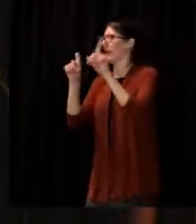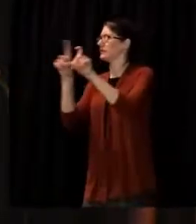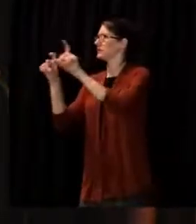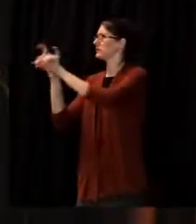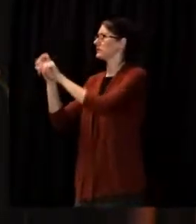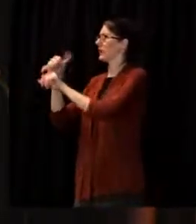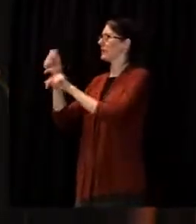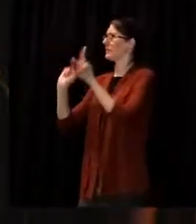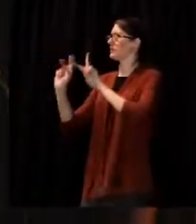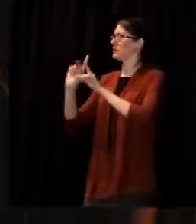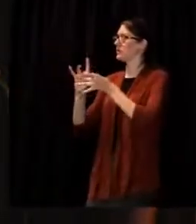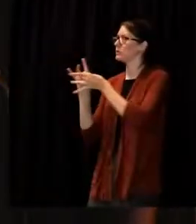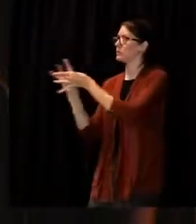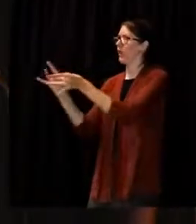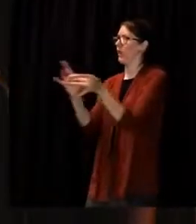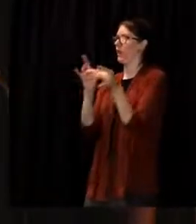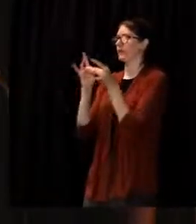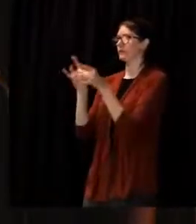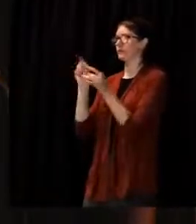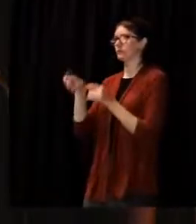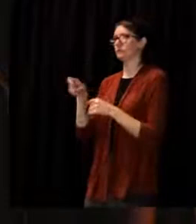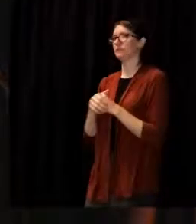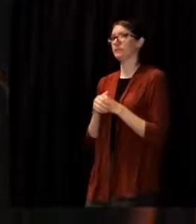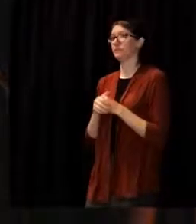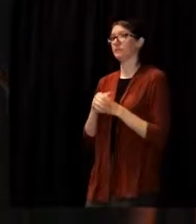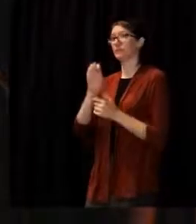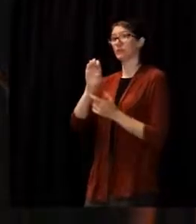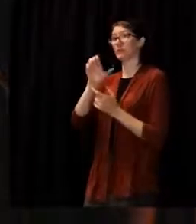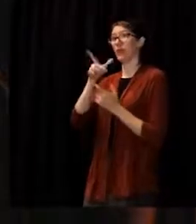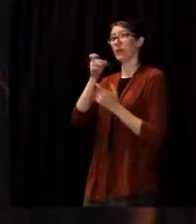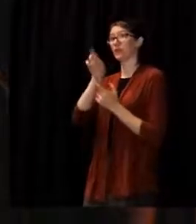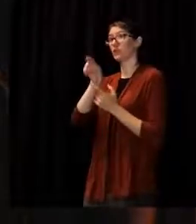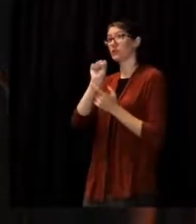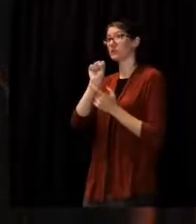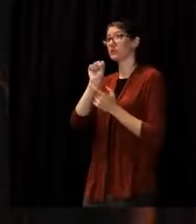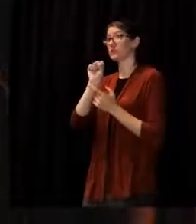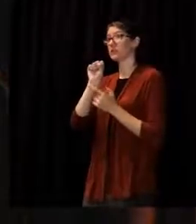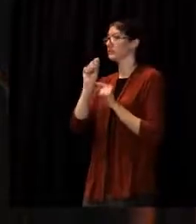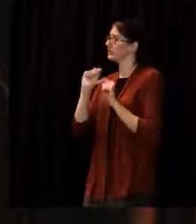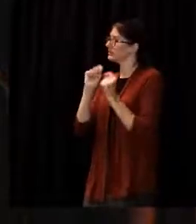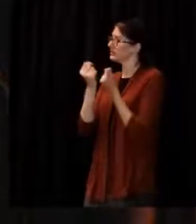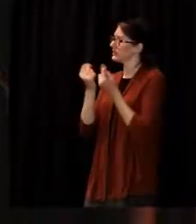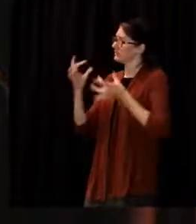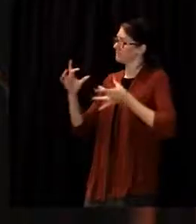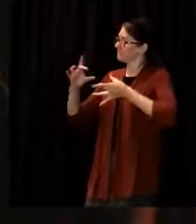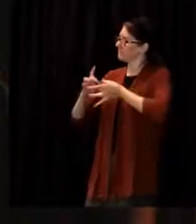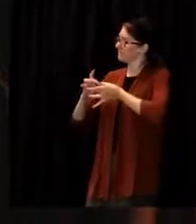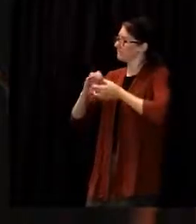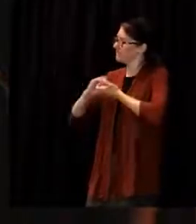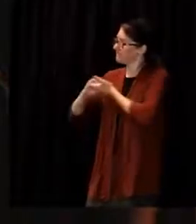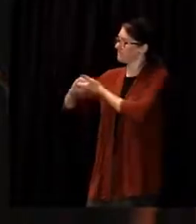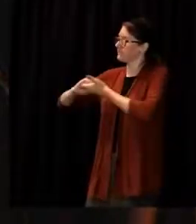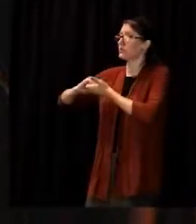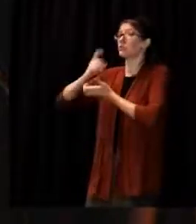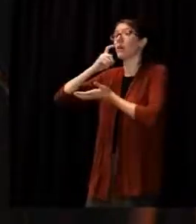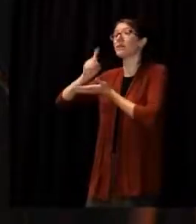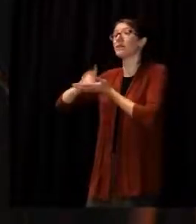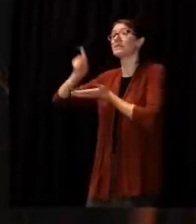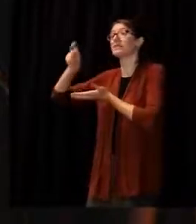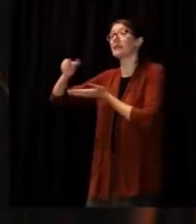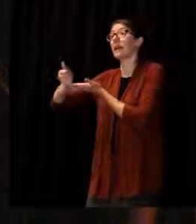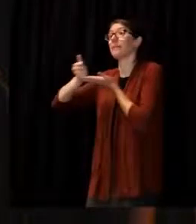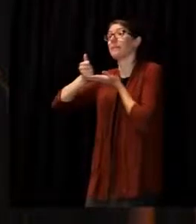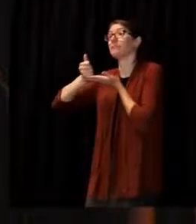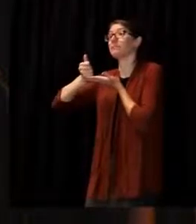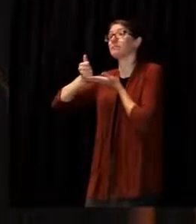coordinated. And so the elders, this team that we came alongside, we all recognize, I got to have help. If we're going to do this, I